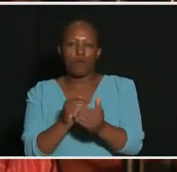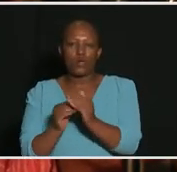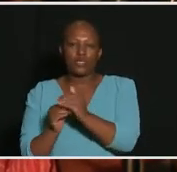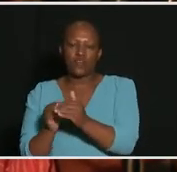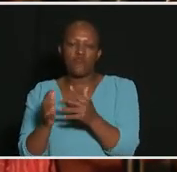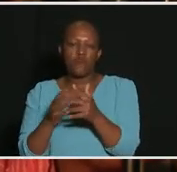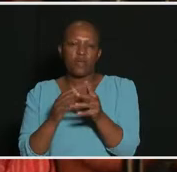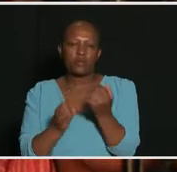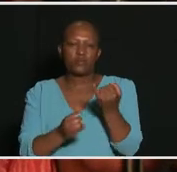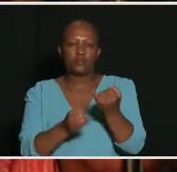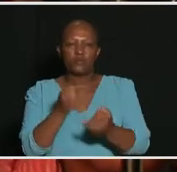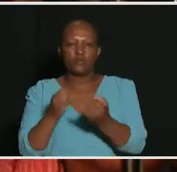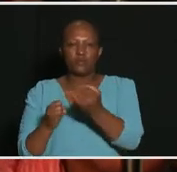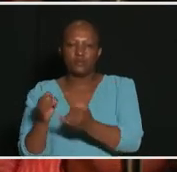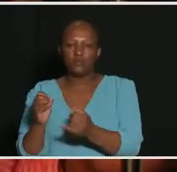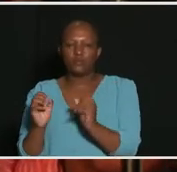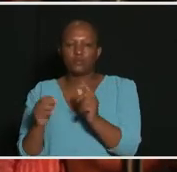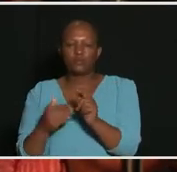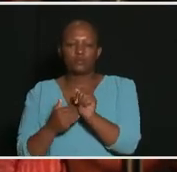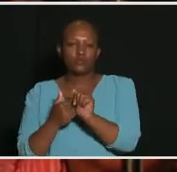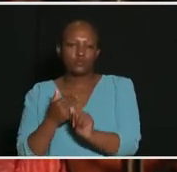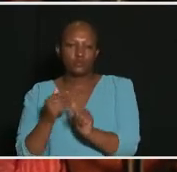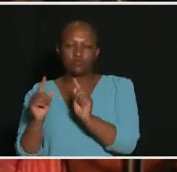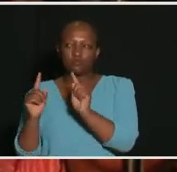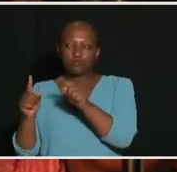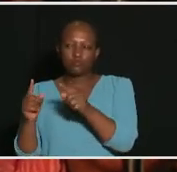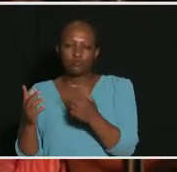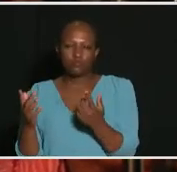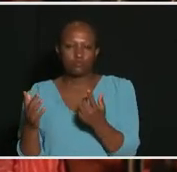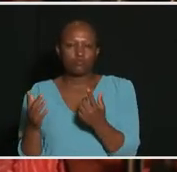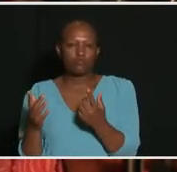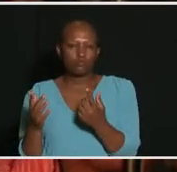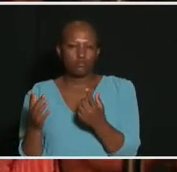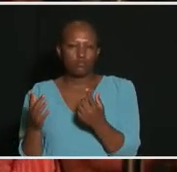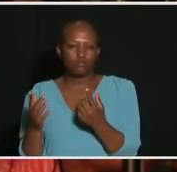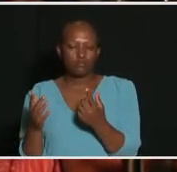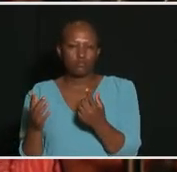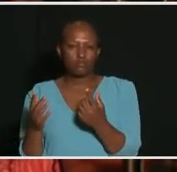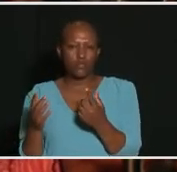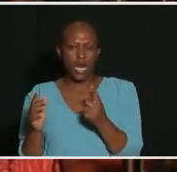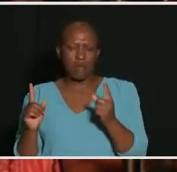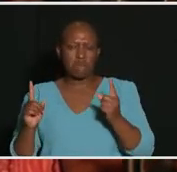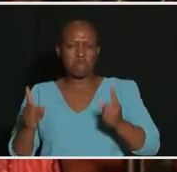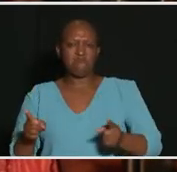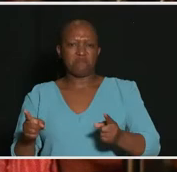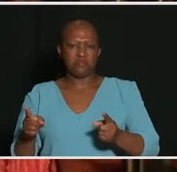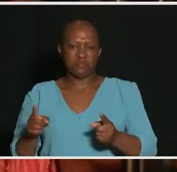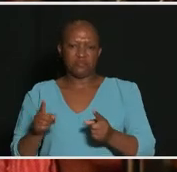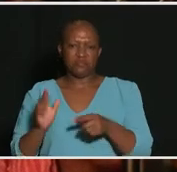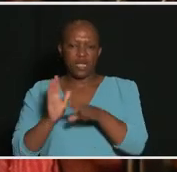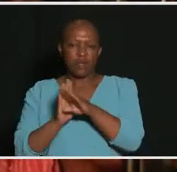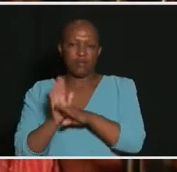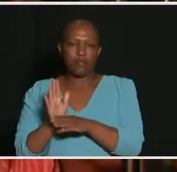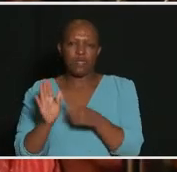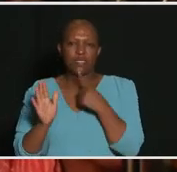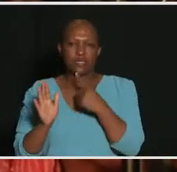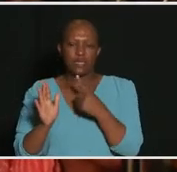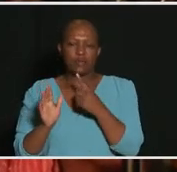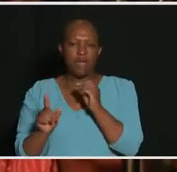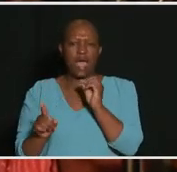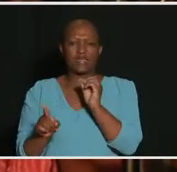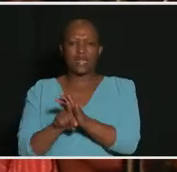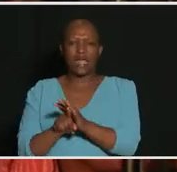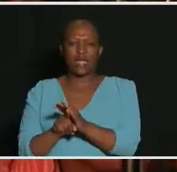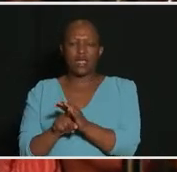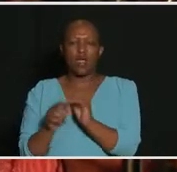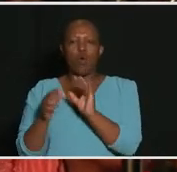prosecution of up to 12 months imprisonment it seems to be the reader of the bill that this bill is an attack to